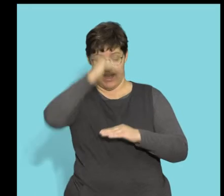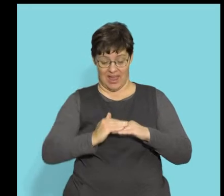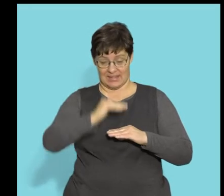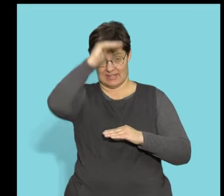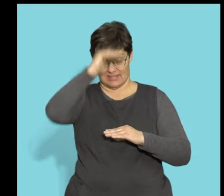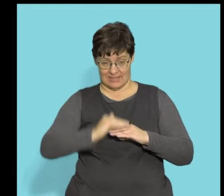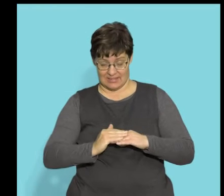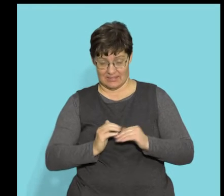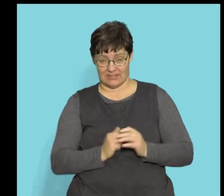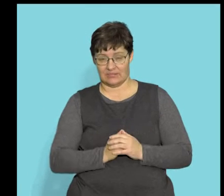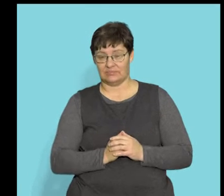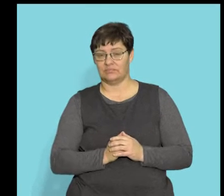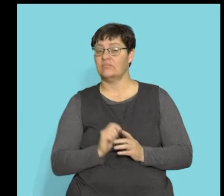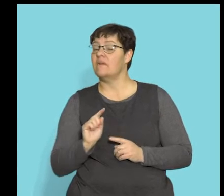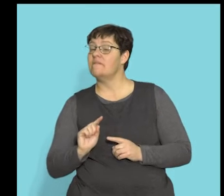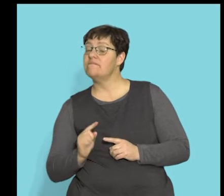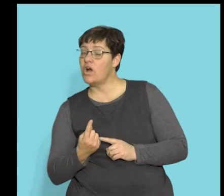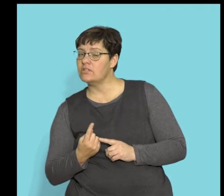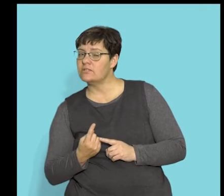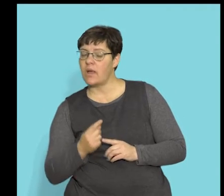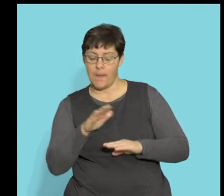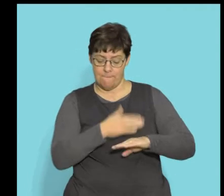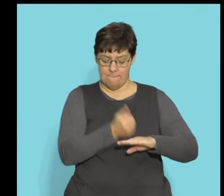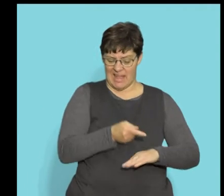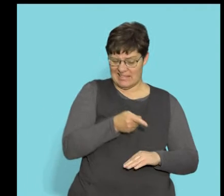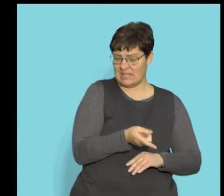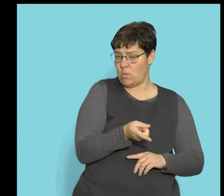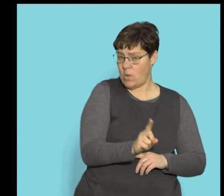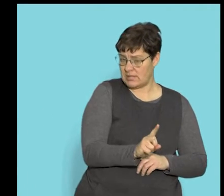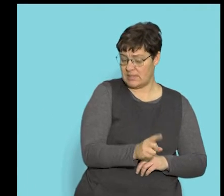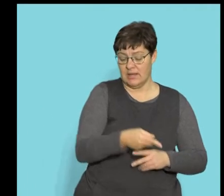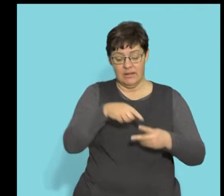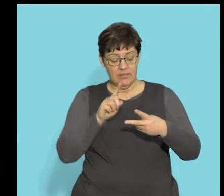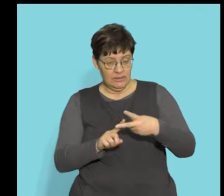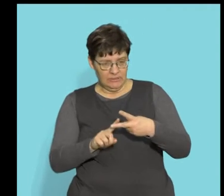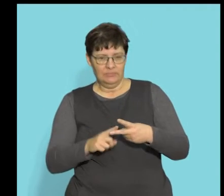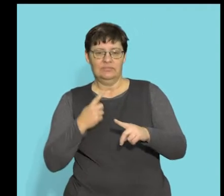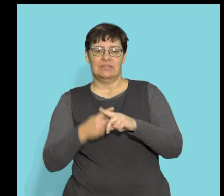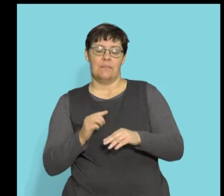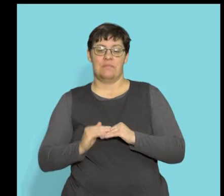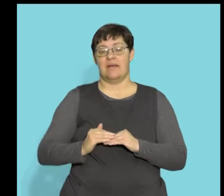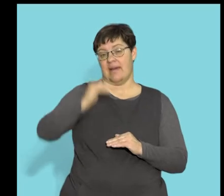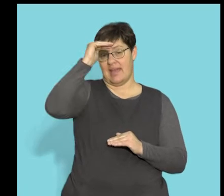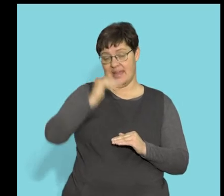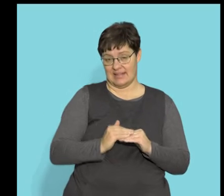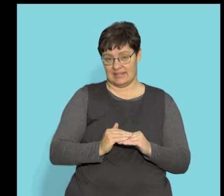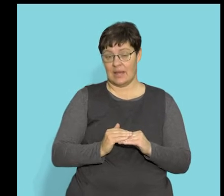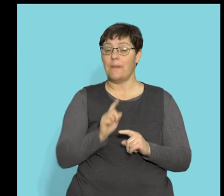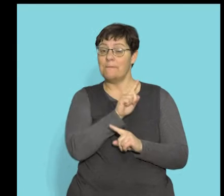the volume is calculated by first establishing what the base of the shape is, and we then multiply it by